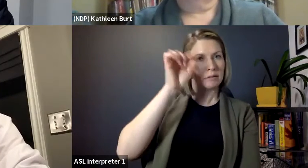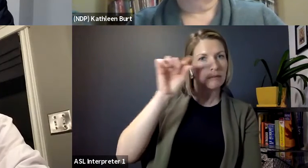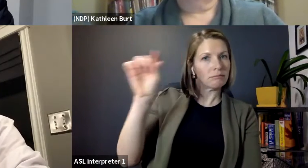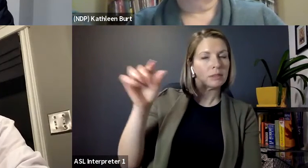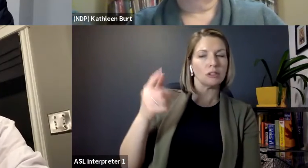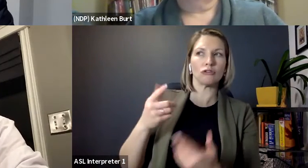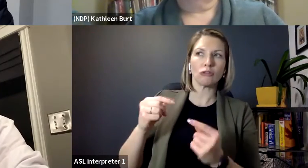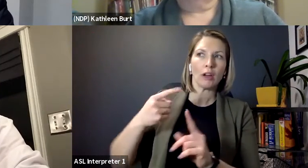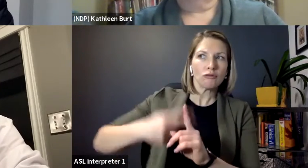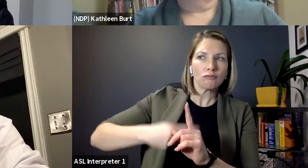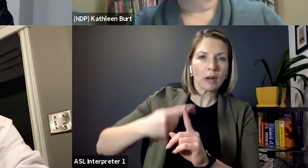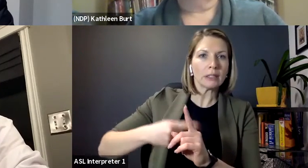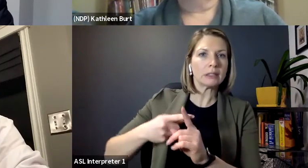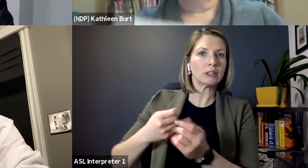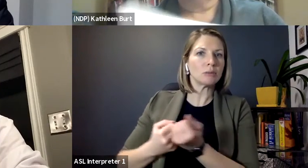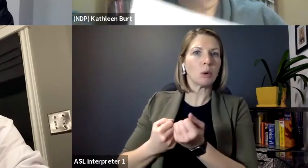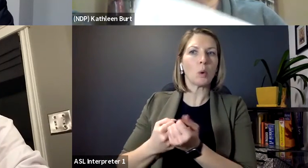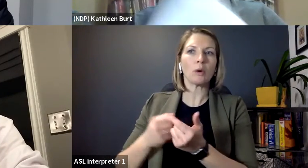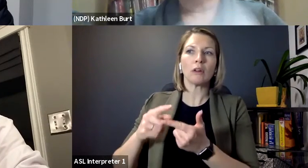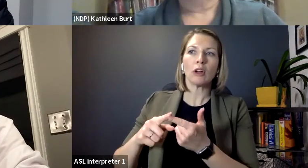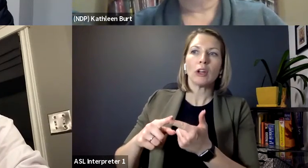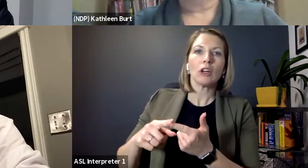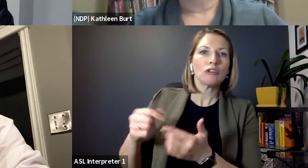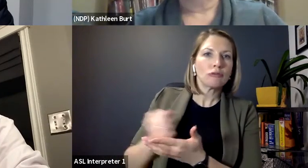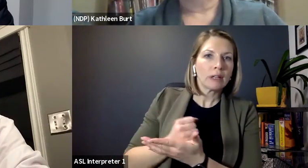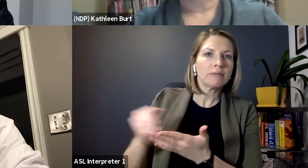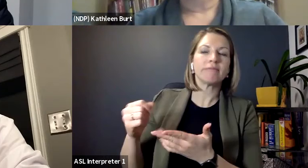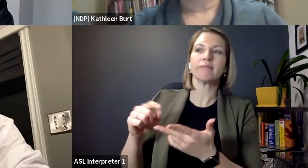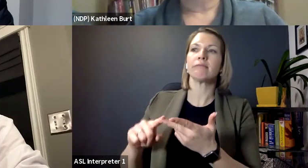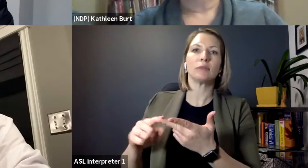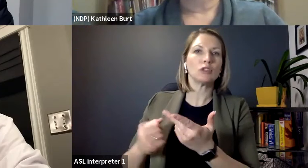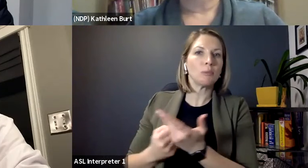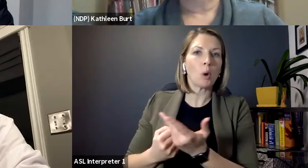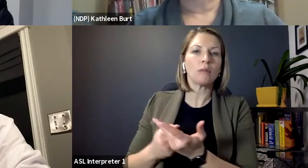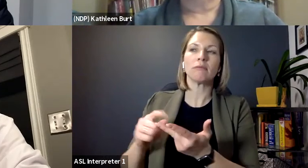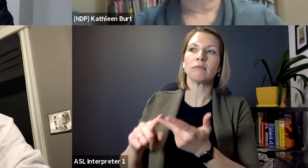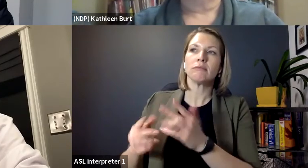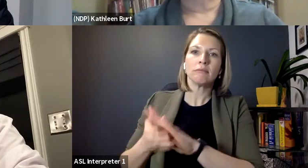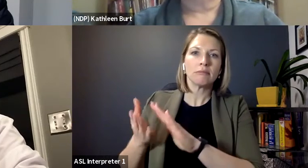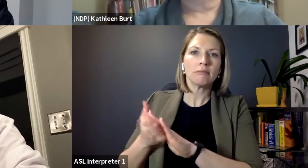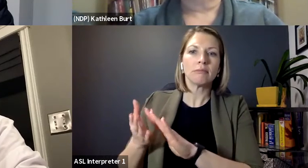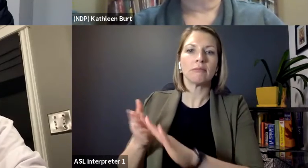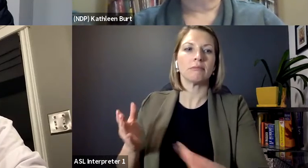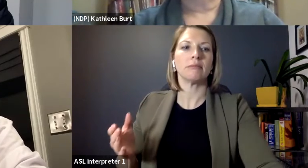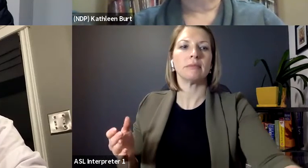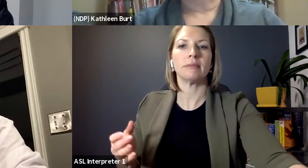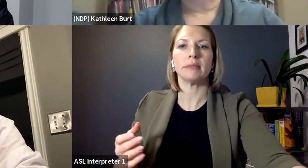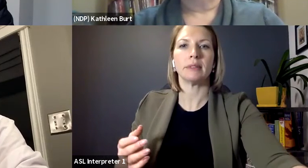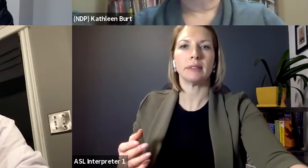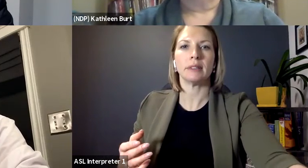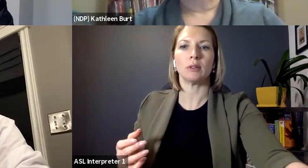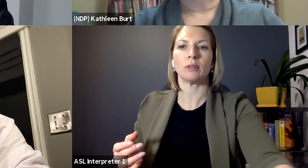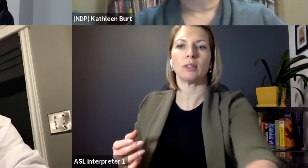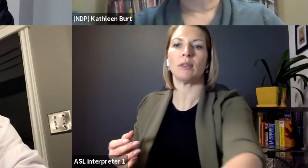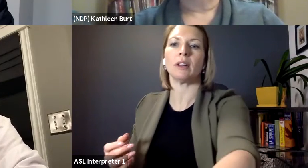wage subsidies, access to credit and CERB benefits for laid-off workers. That has helped the tourism sector, and it will need to be there for some